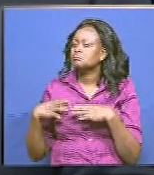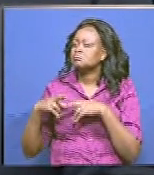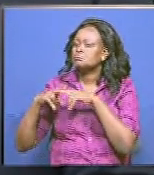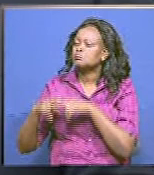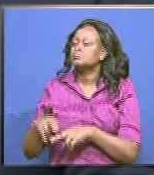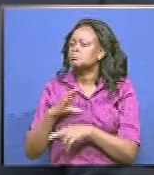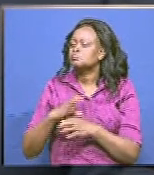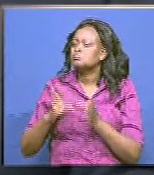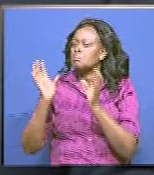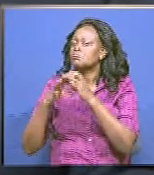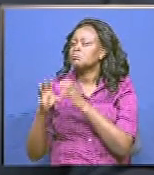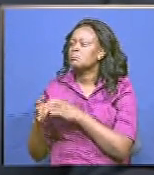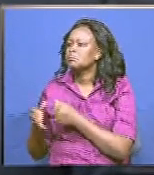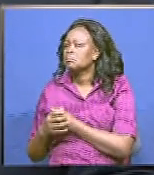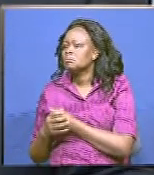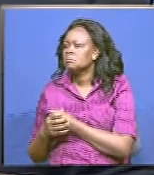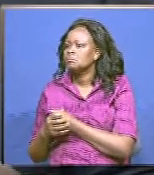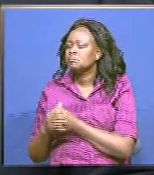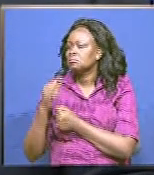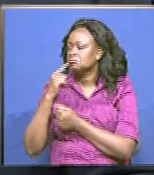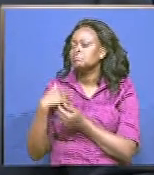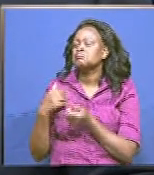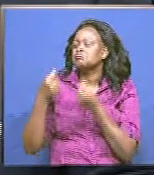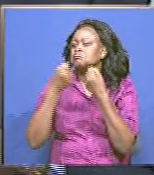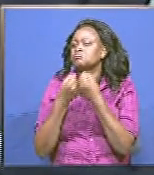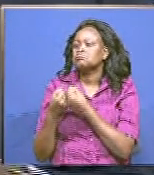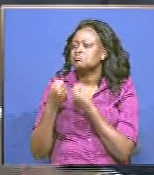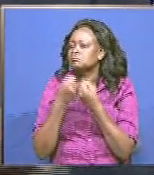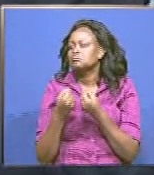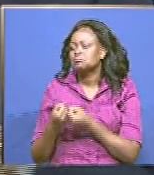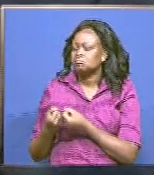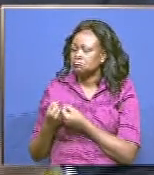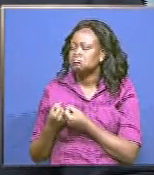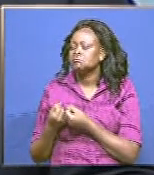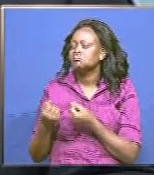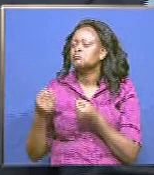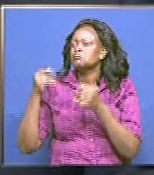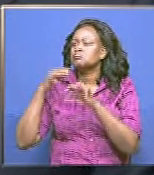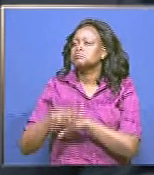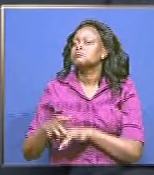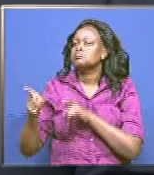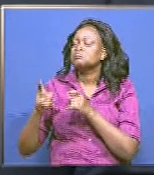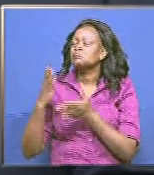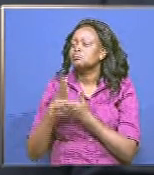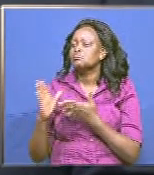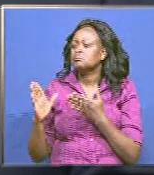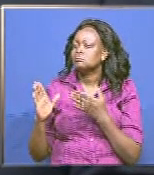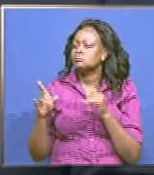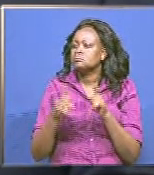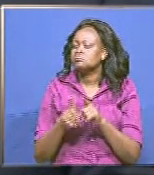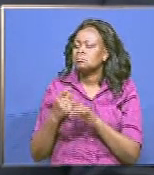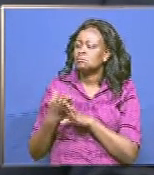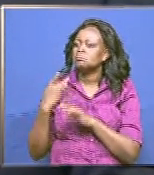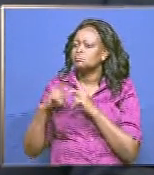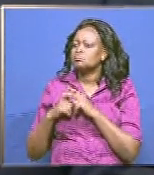agents. Mm-hmm. And so there were challenges mm-hmm. to streamline the administrative part first. Even before now, we start